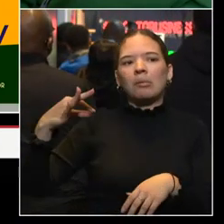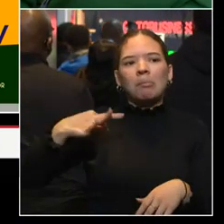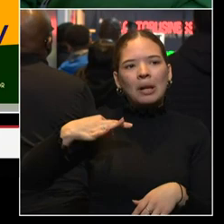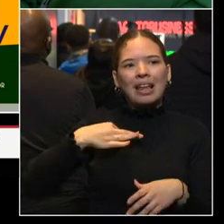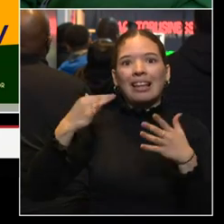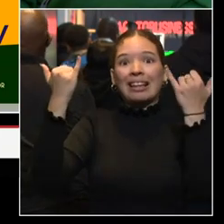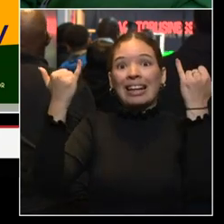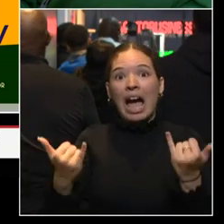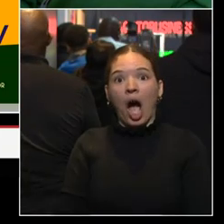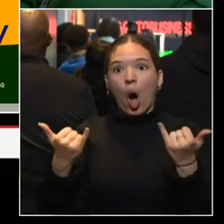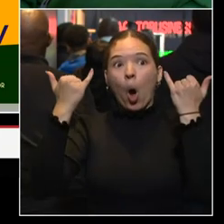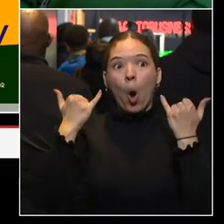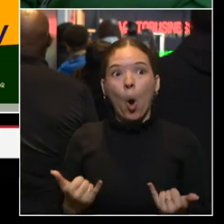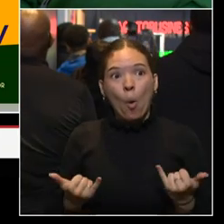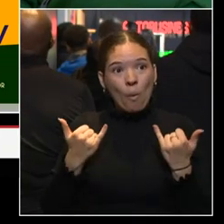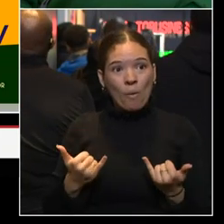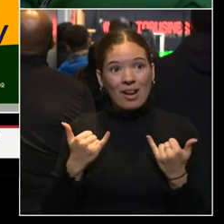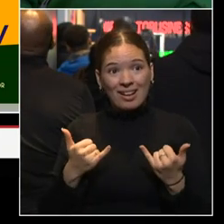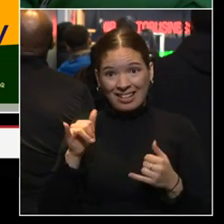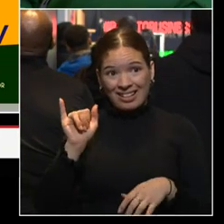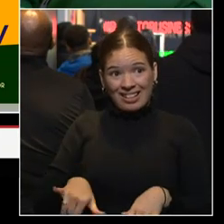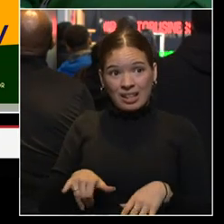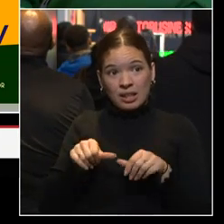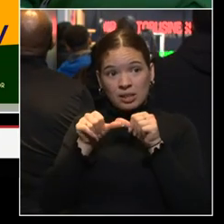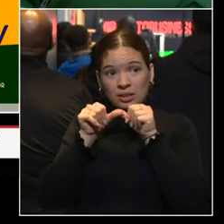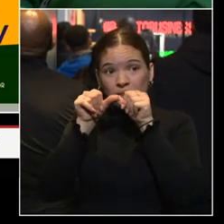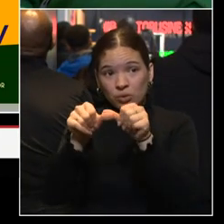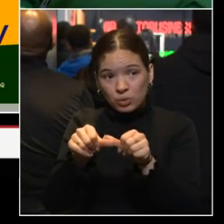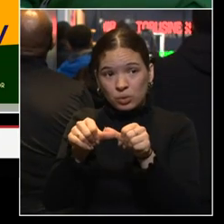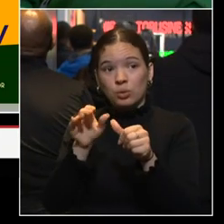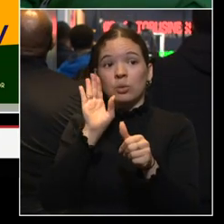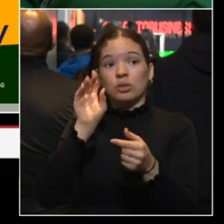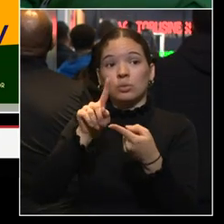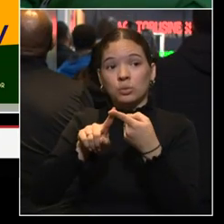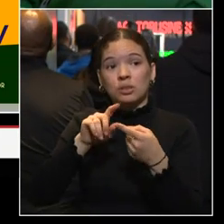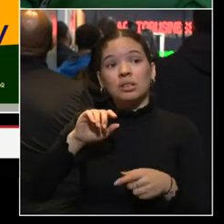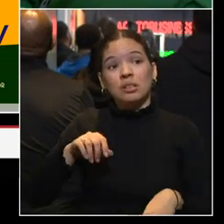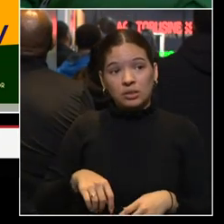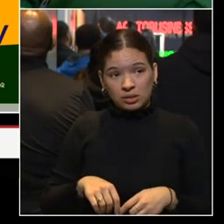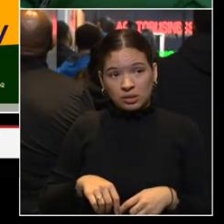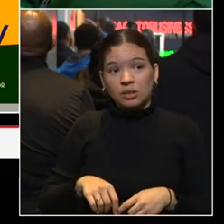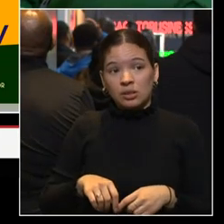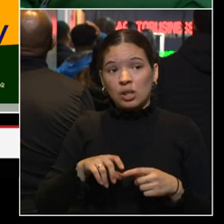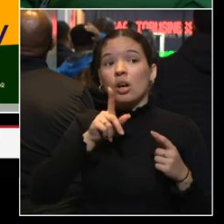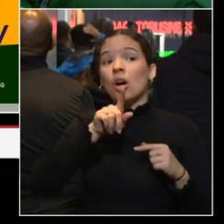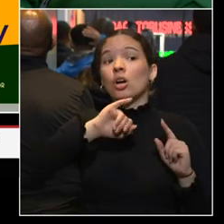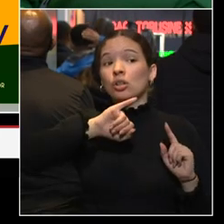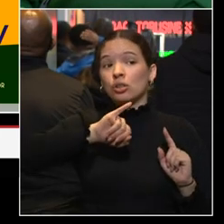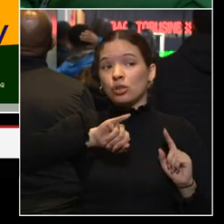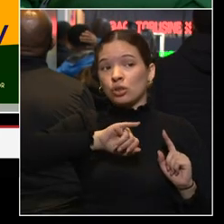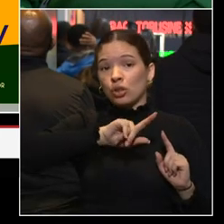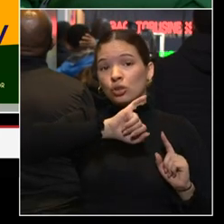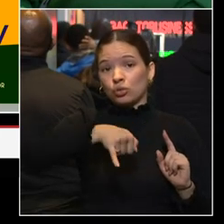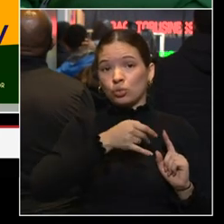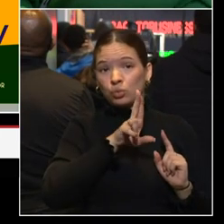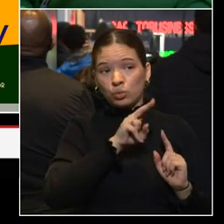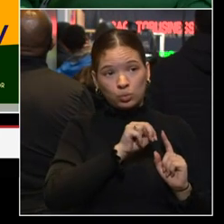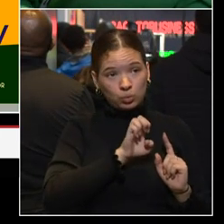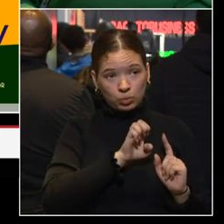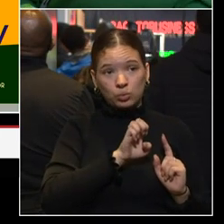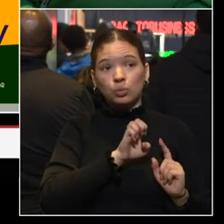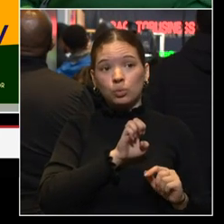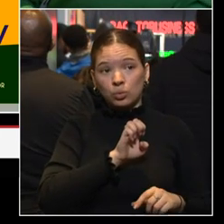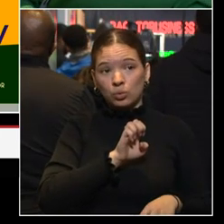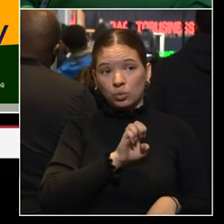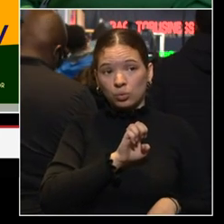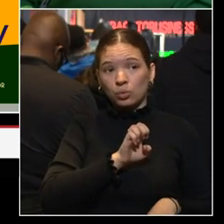will run through June 26th through August 4th. June 26th through August 4th. We